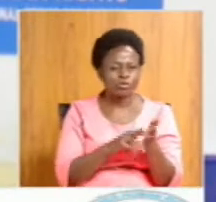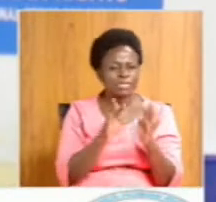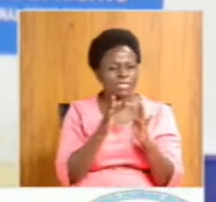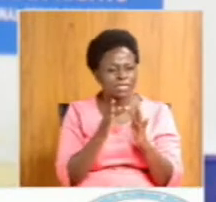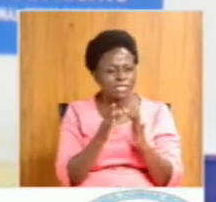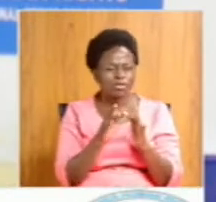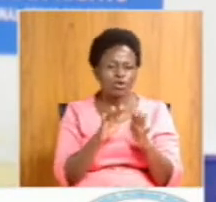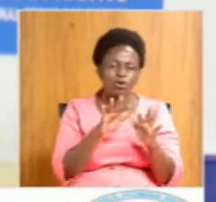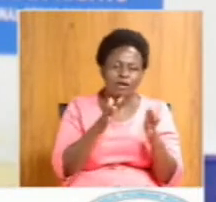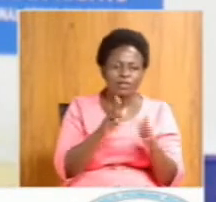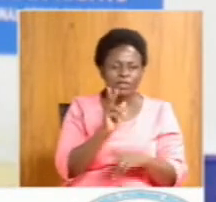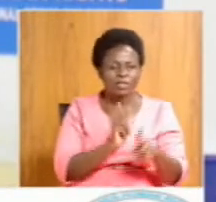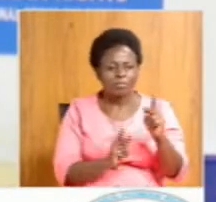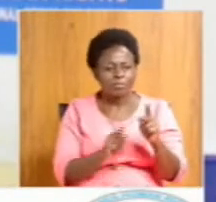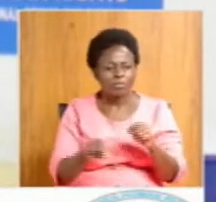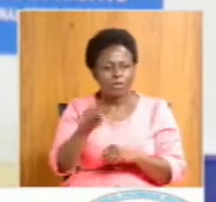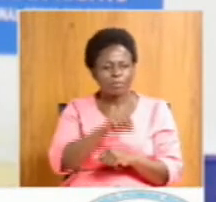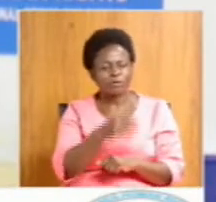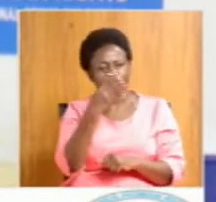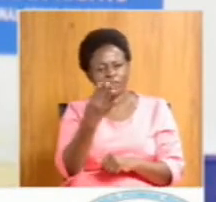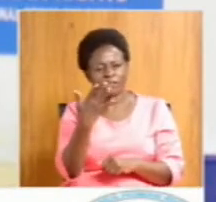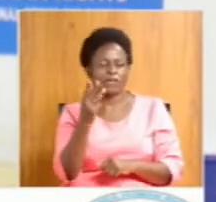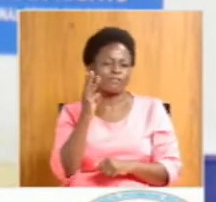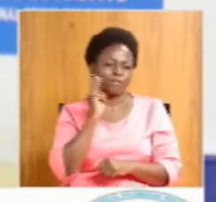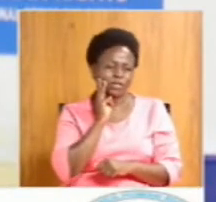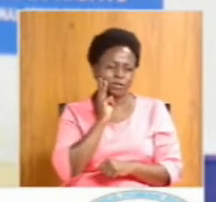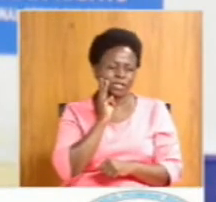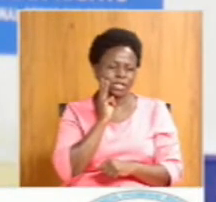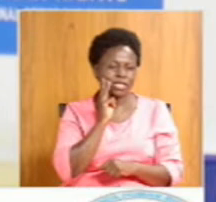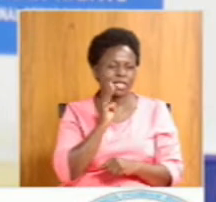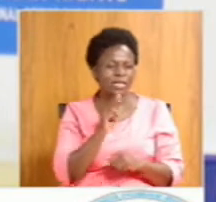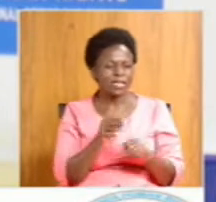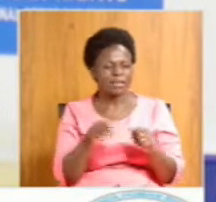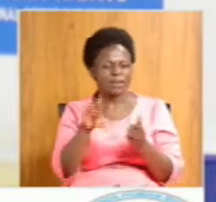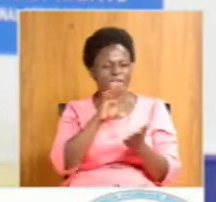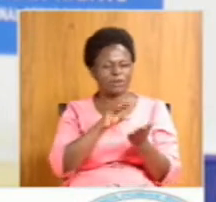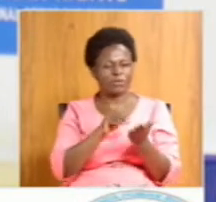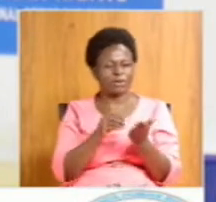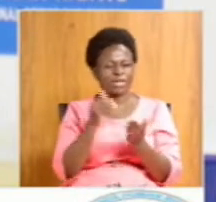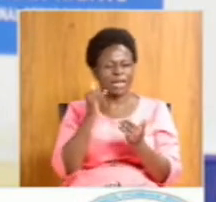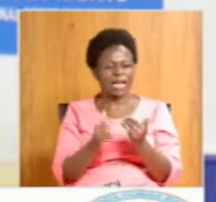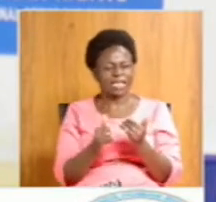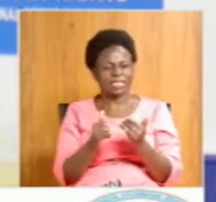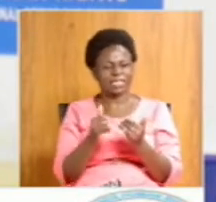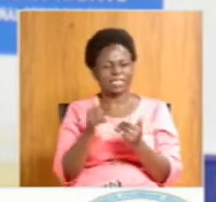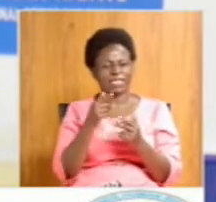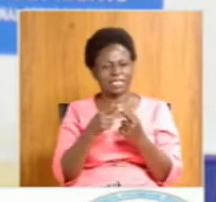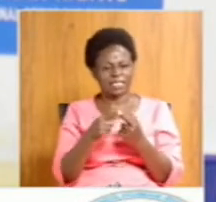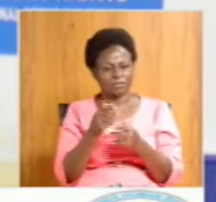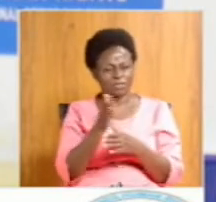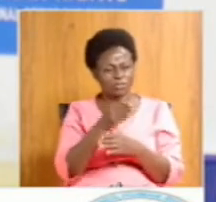On average, our population is about 45 million. If I read the last statistics, which was given by the Minister of Education,